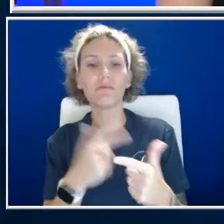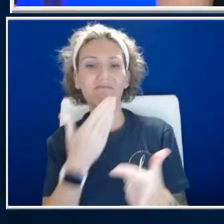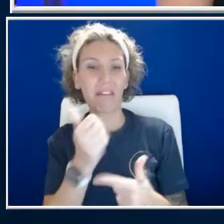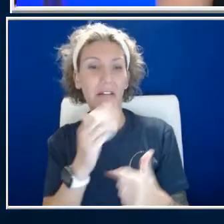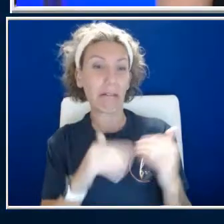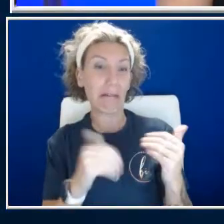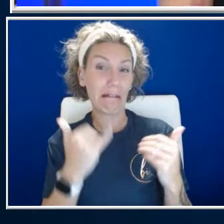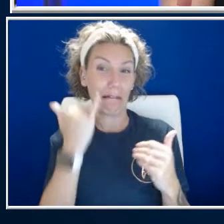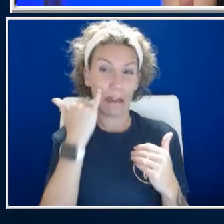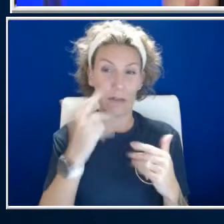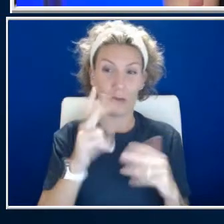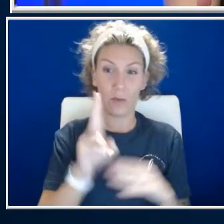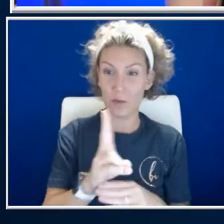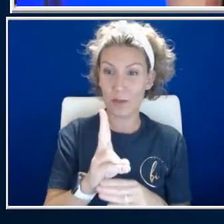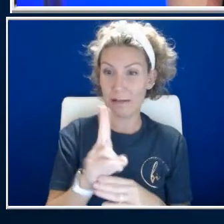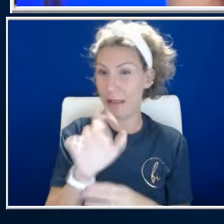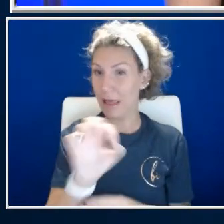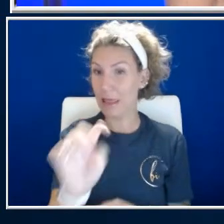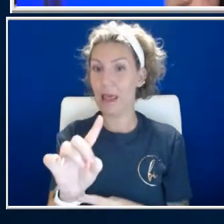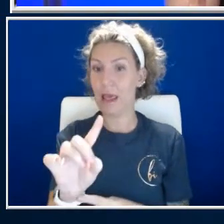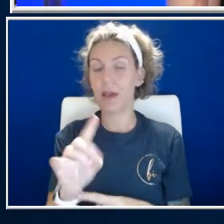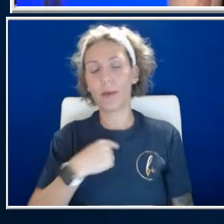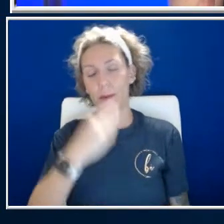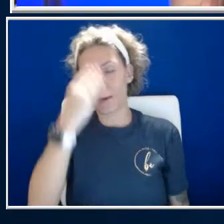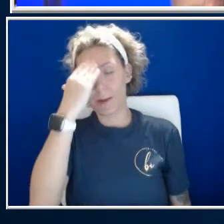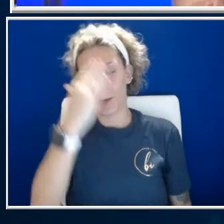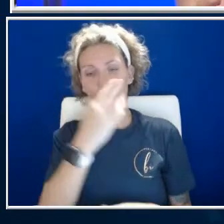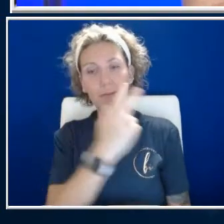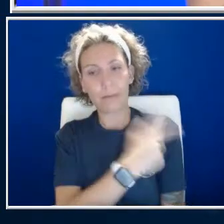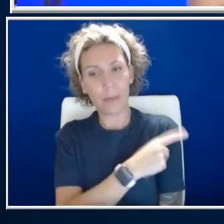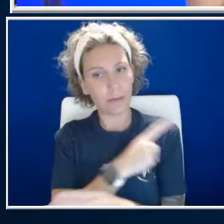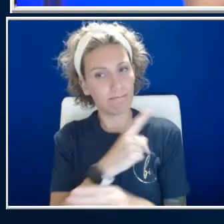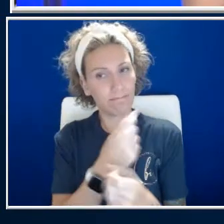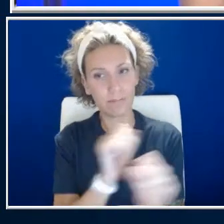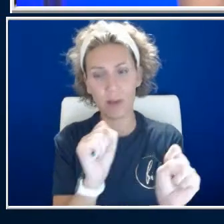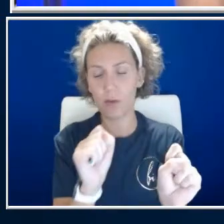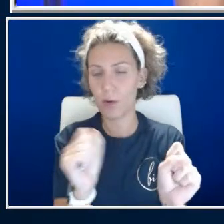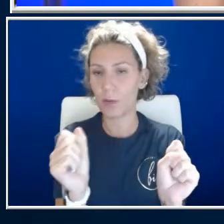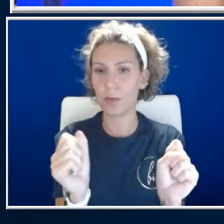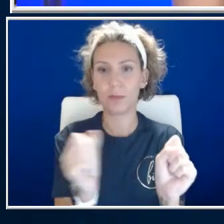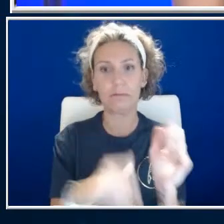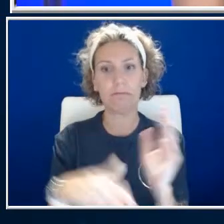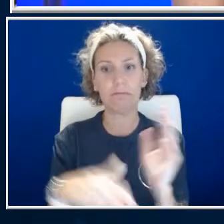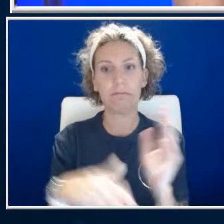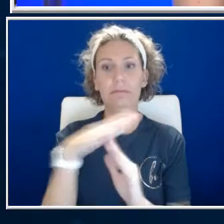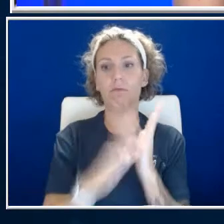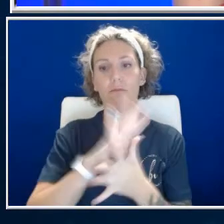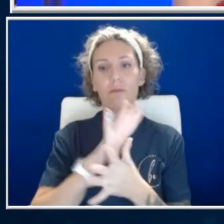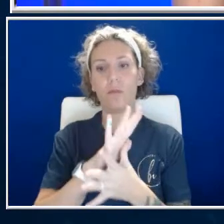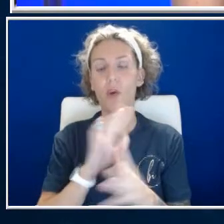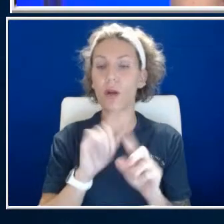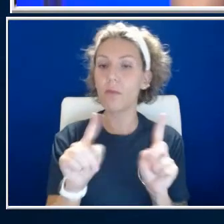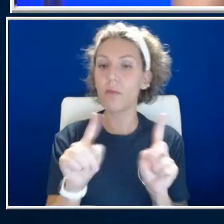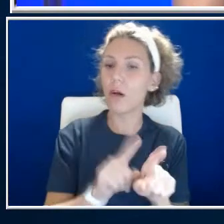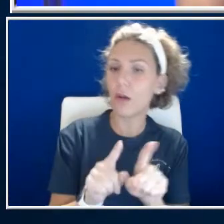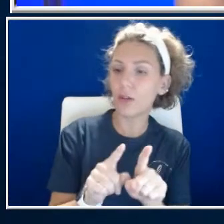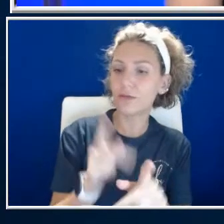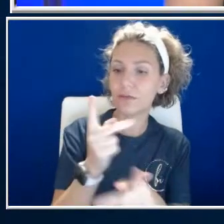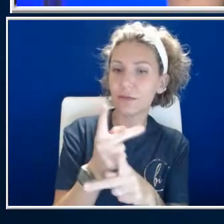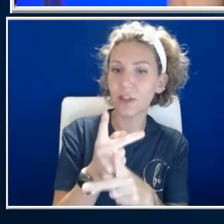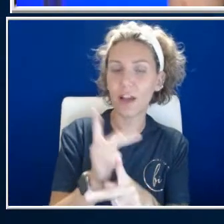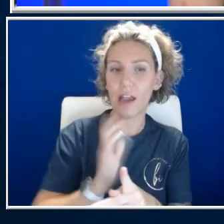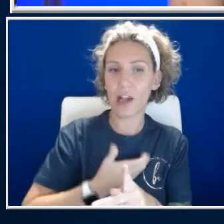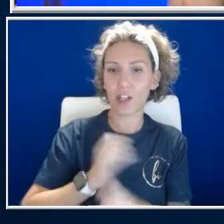So, I mean, we know putting our patient safety, that's always front of mind when we're caring for our patients, but also taking care of our staff, our doctors,